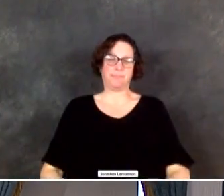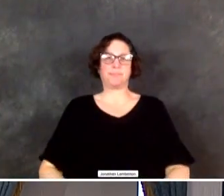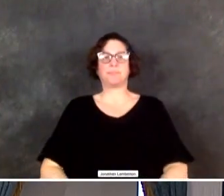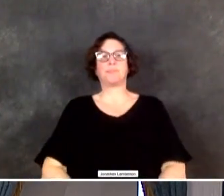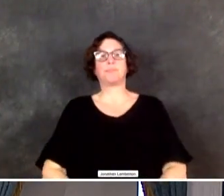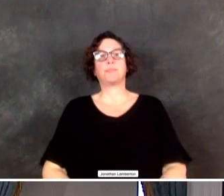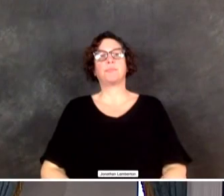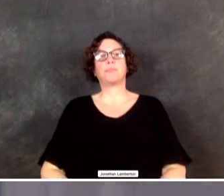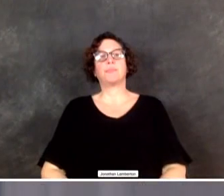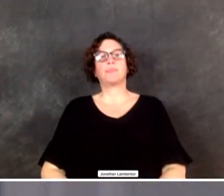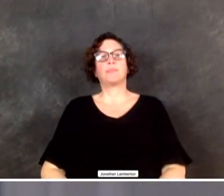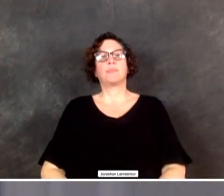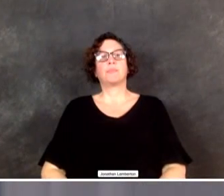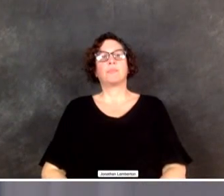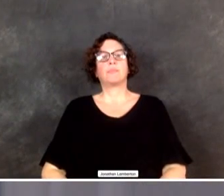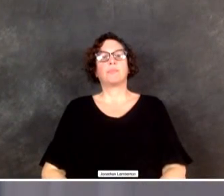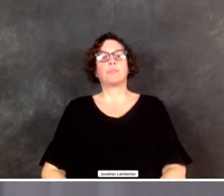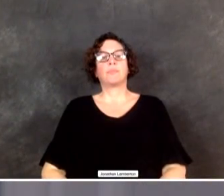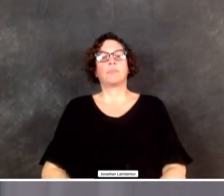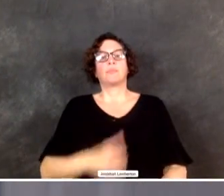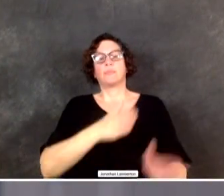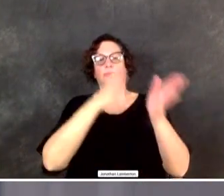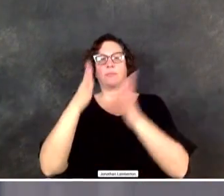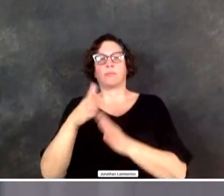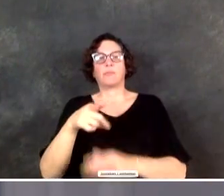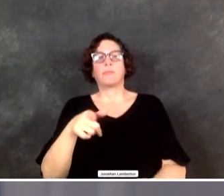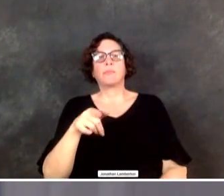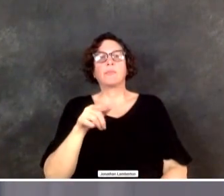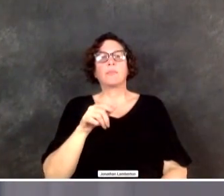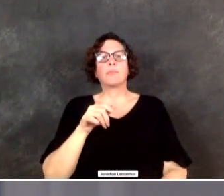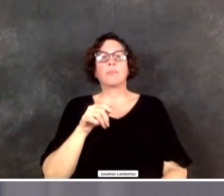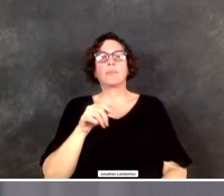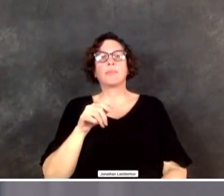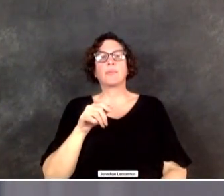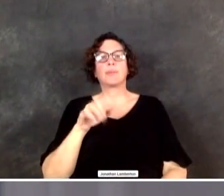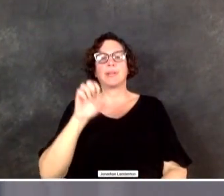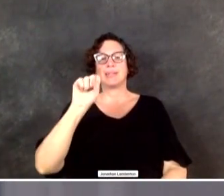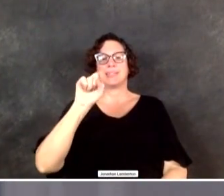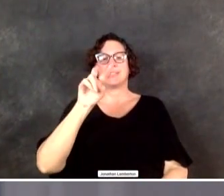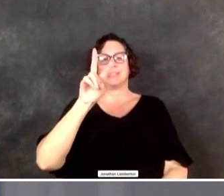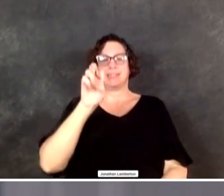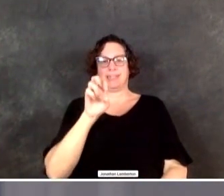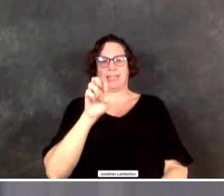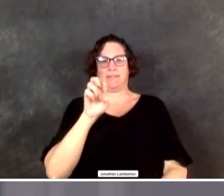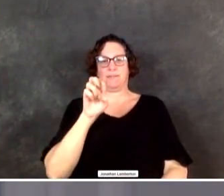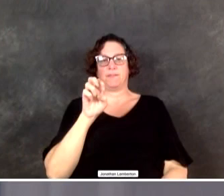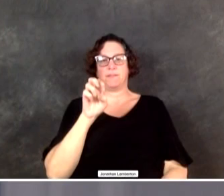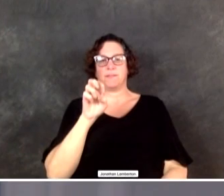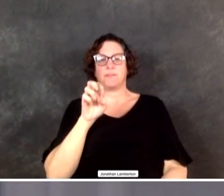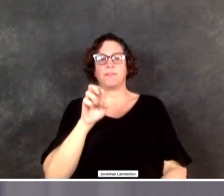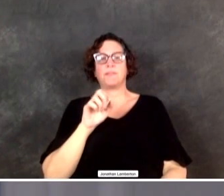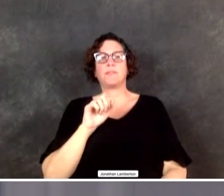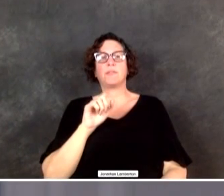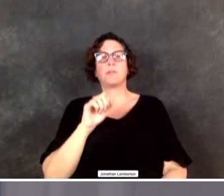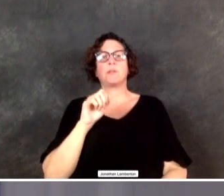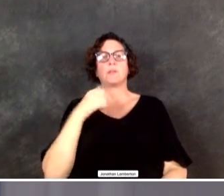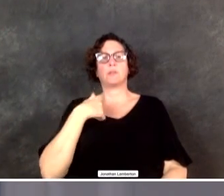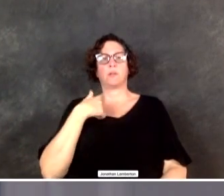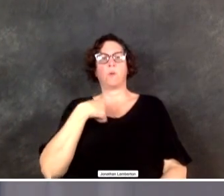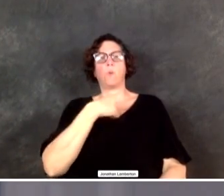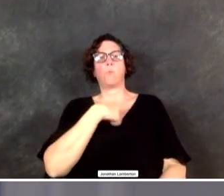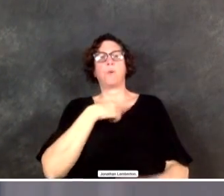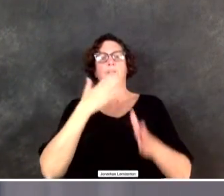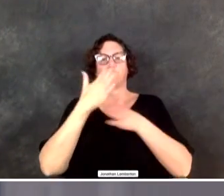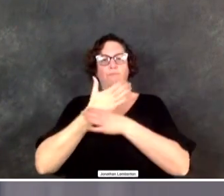Let me give you an update. We've been putting out information each day and want to make sure that you have it. So we will make a note to make sure you're